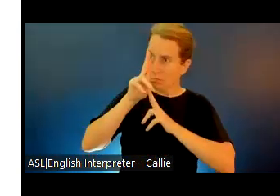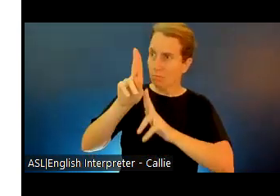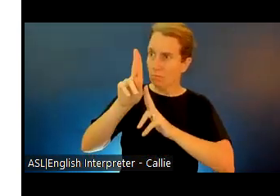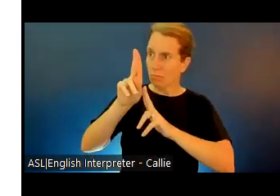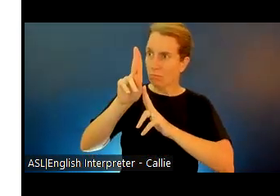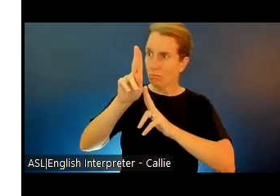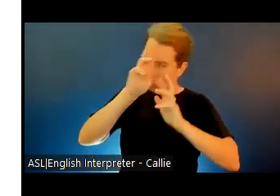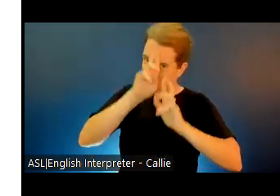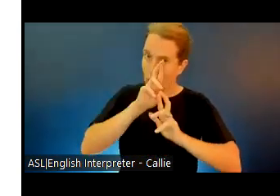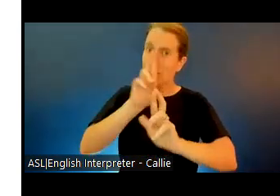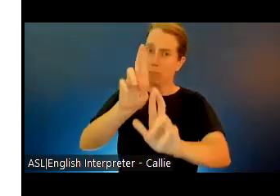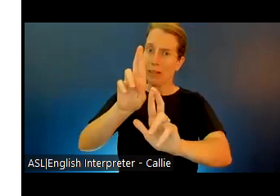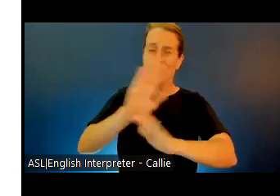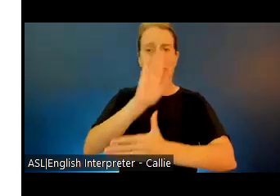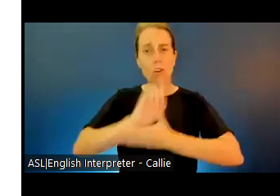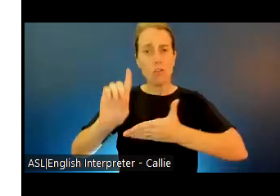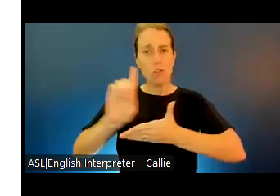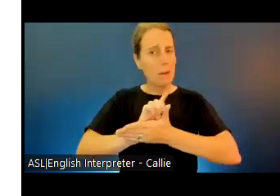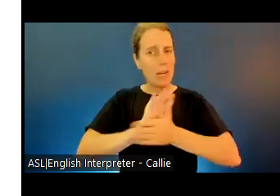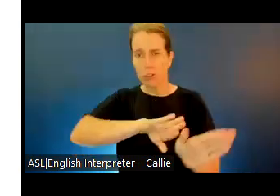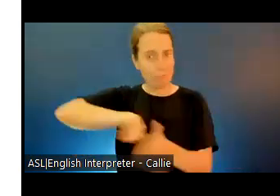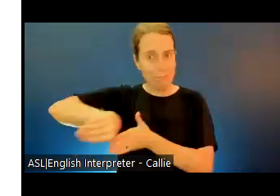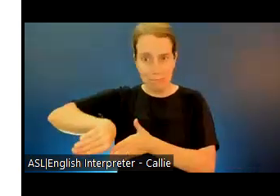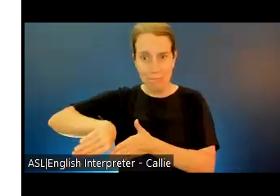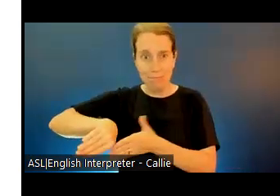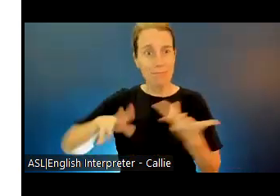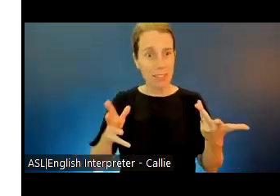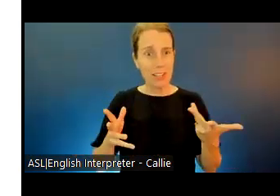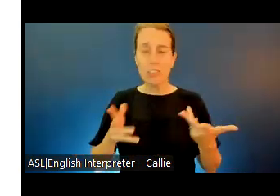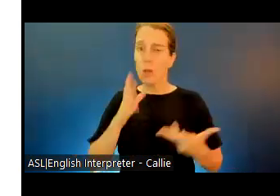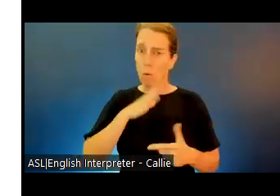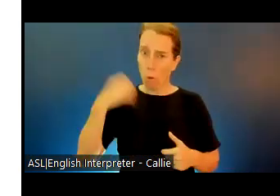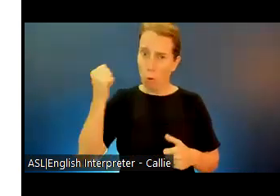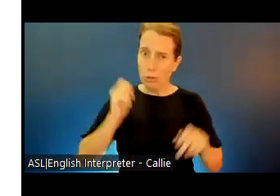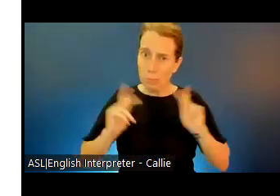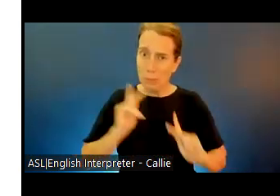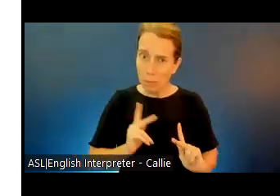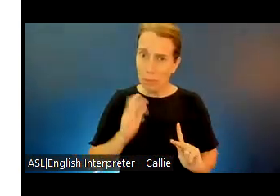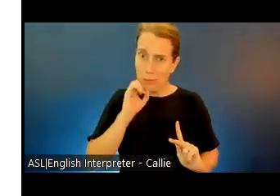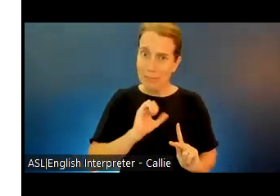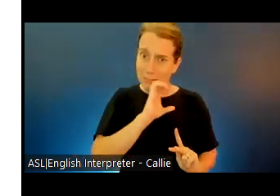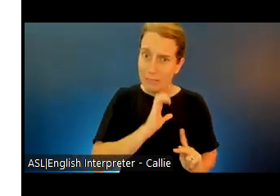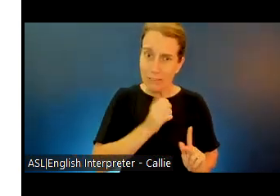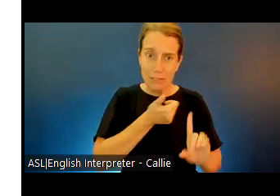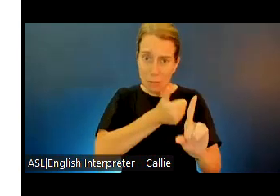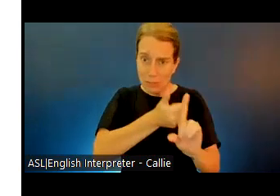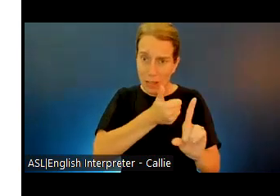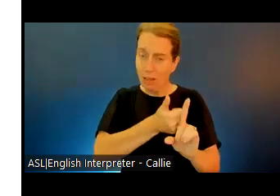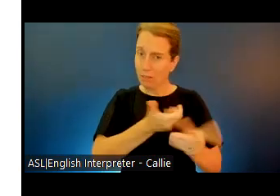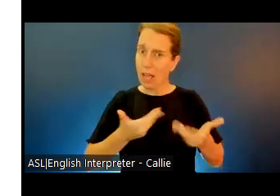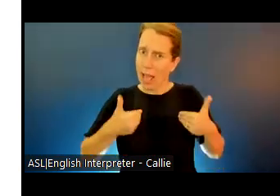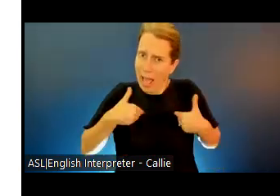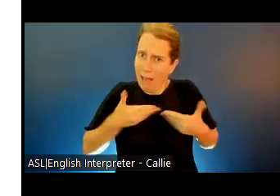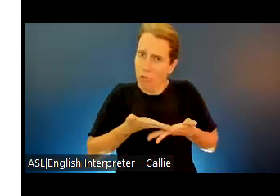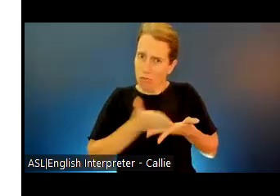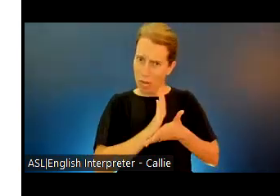focus. So older adults, like everyone, have the right to be treated with dignity and respect and to be free from discrimination.